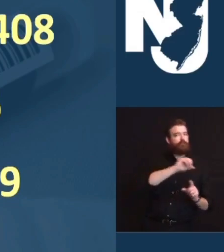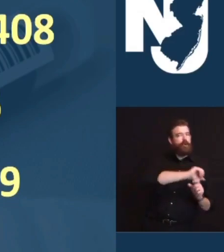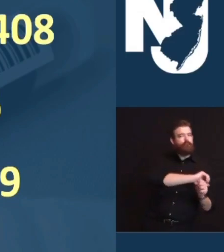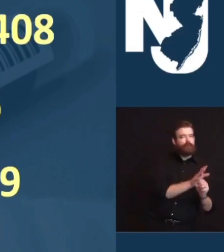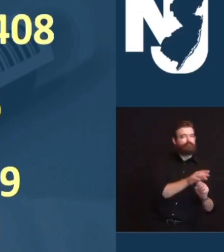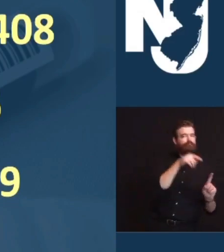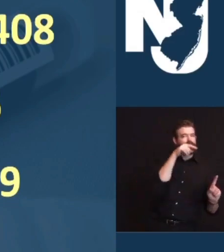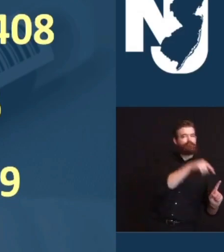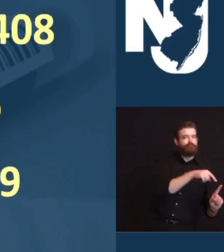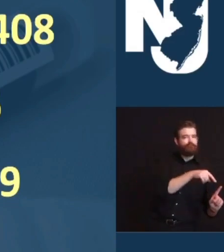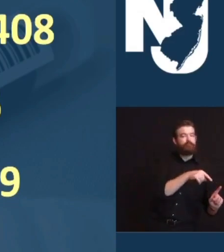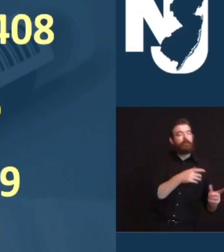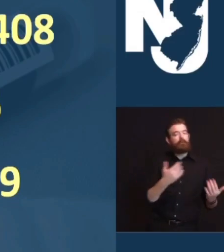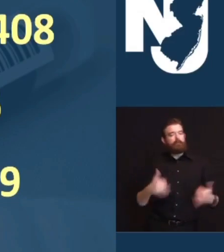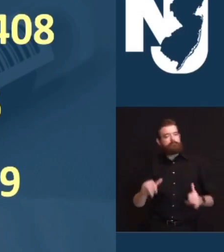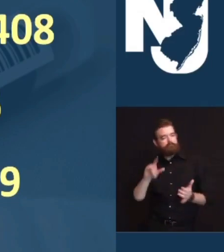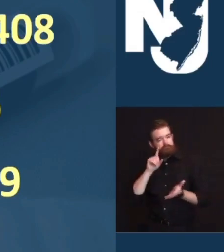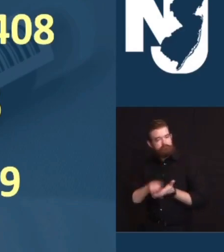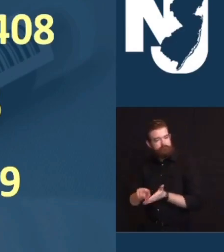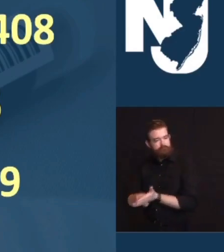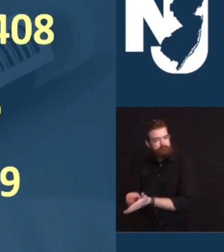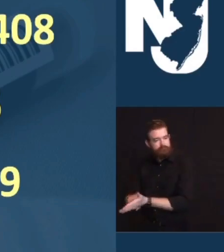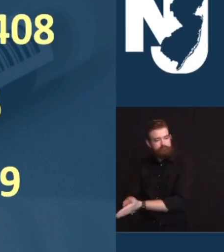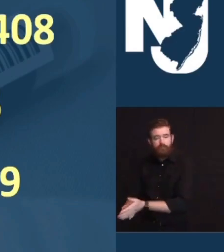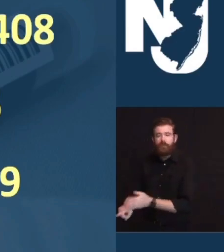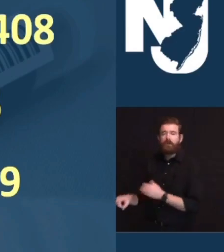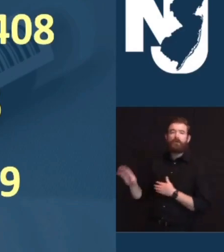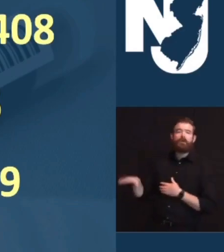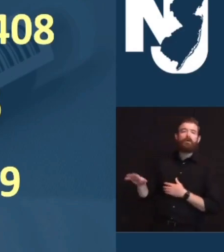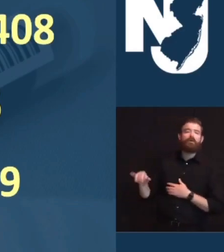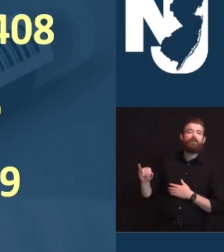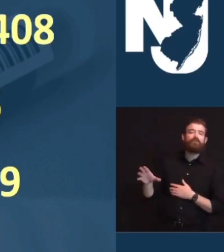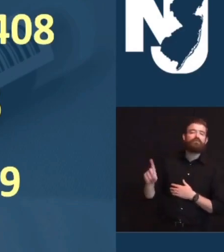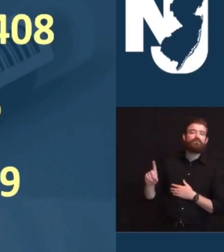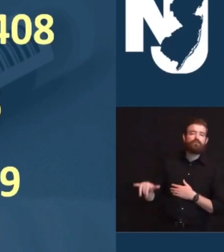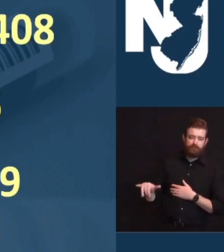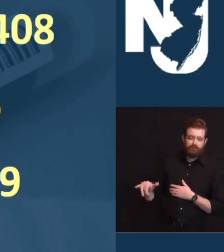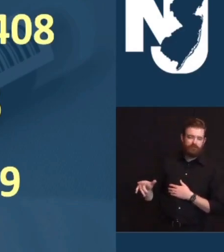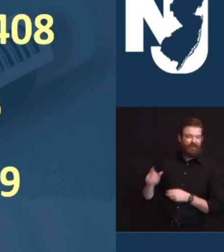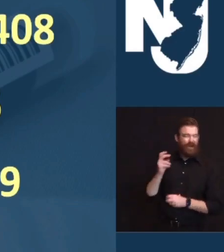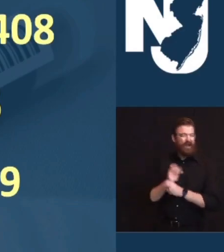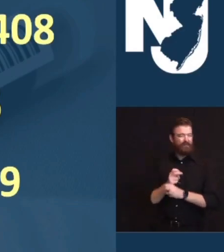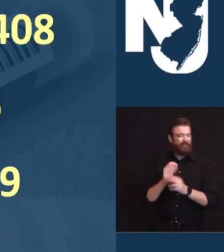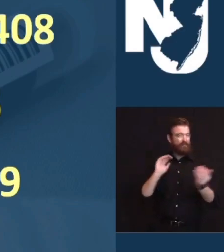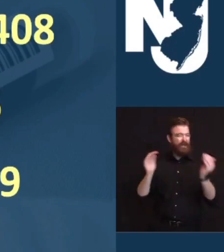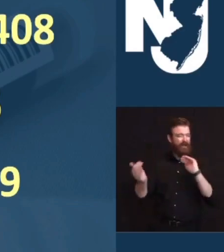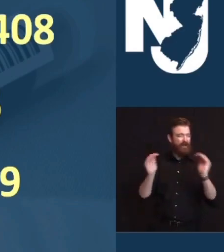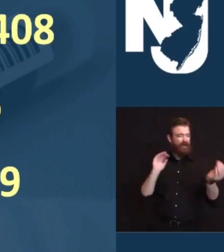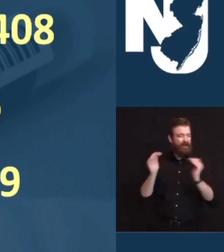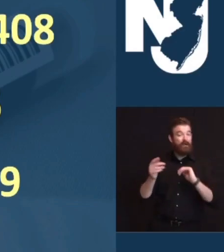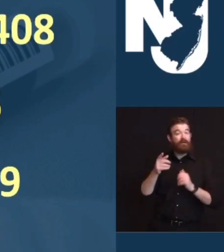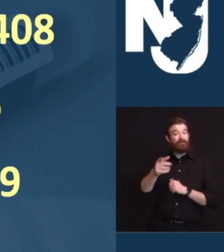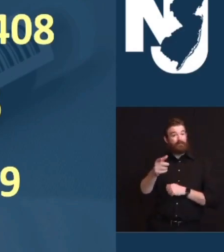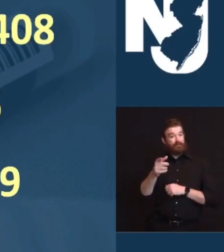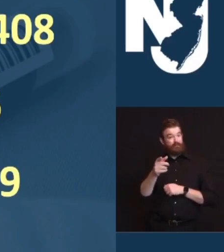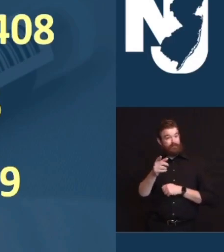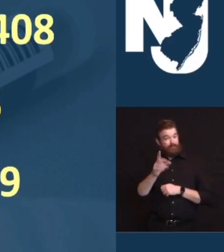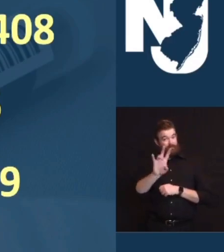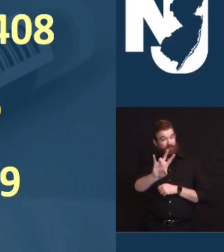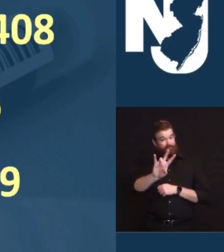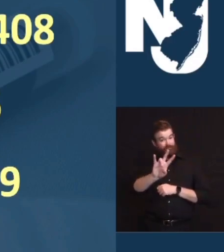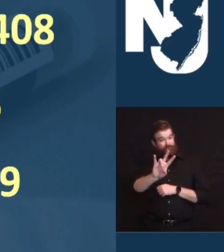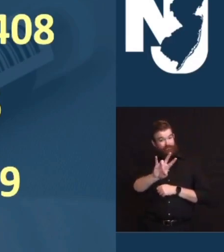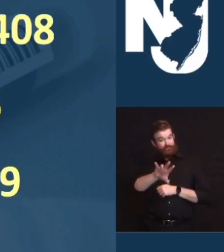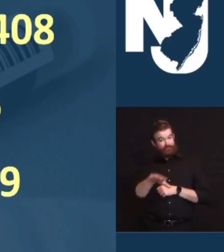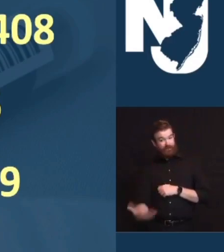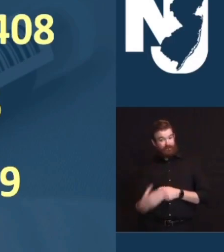Again, Judy, as we always say, at the risk of mixing apples and oranges, I've got 7 deaths reported in our hospitals yesterday. But